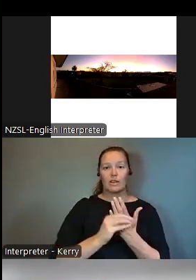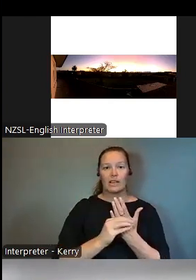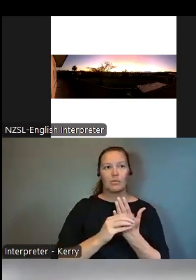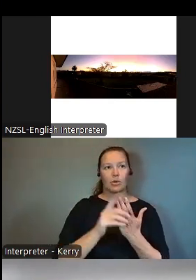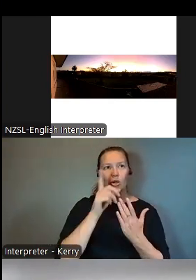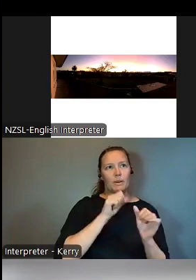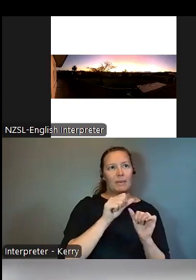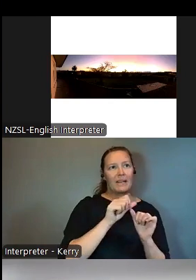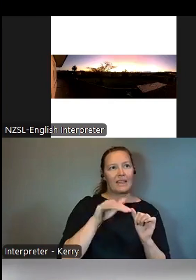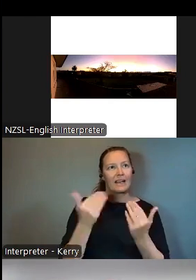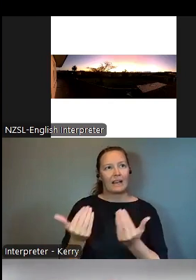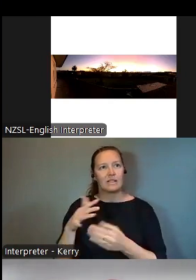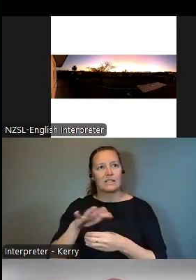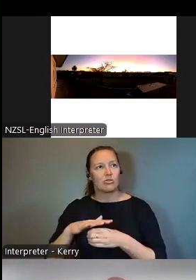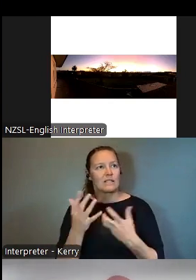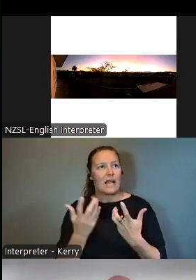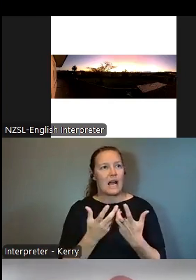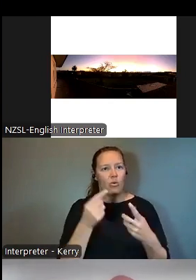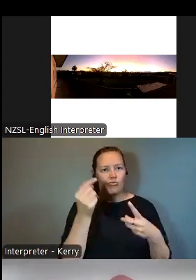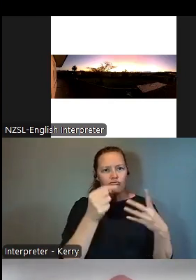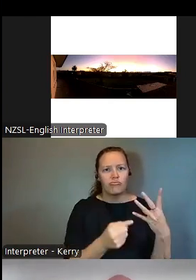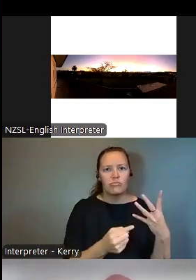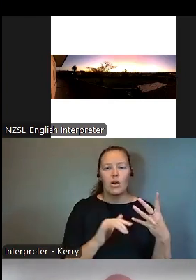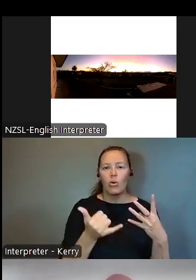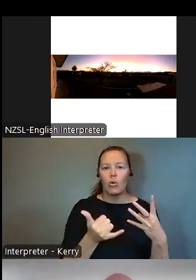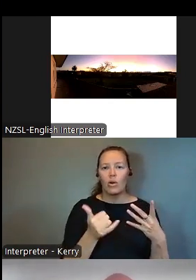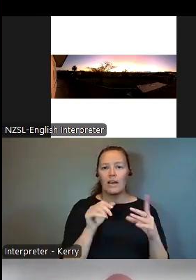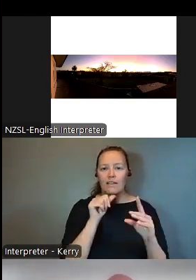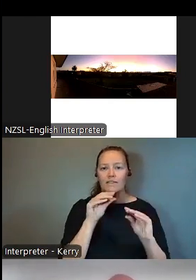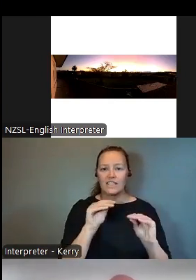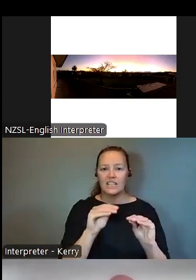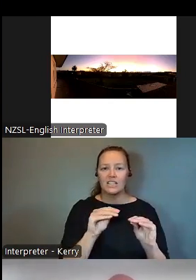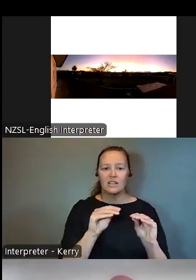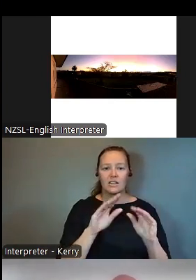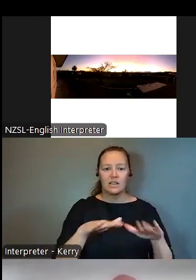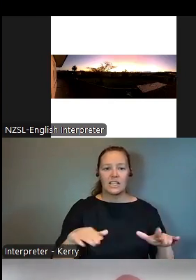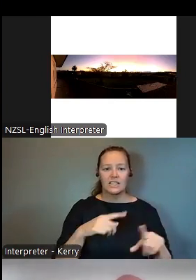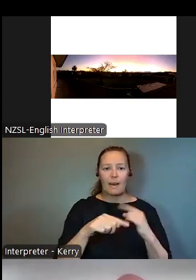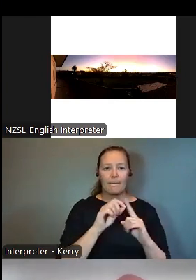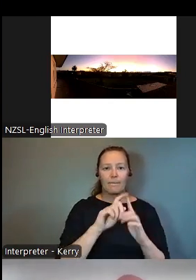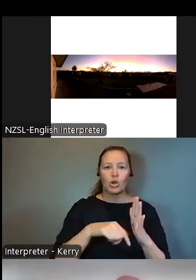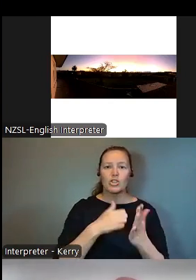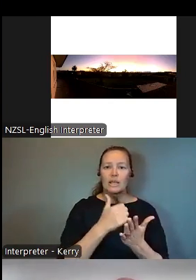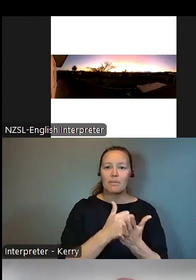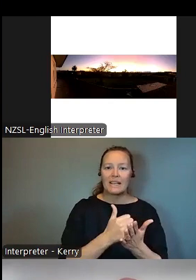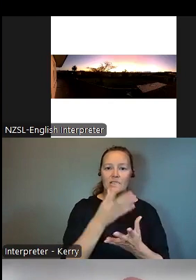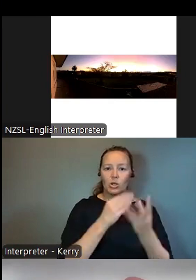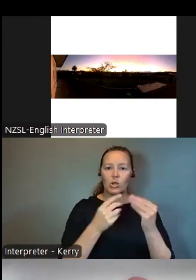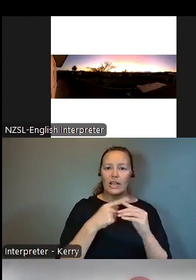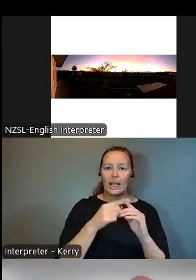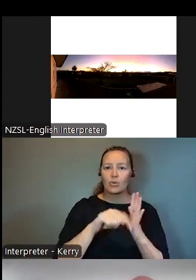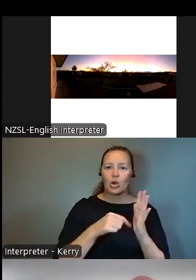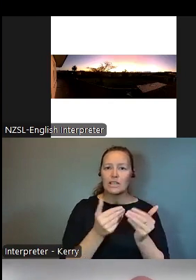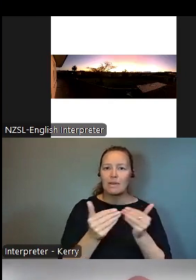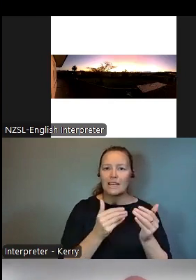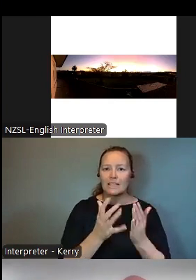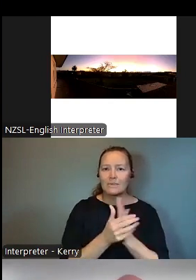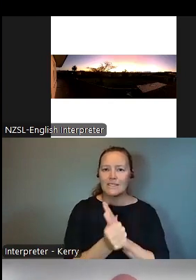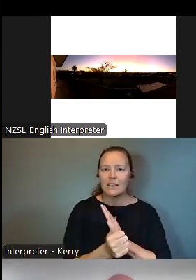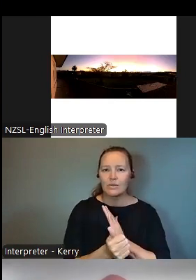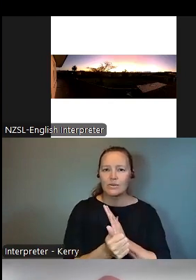what advantage might teaching kids project-based learning and project management skills, what will that have over